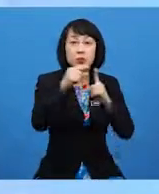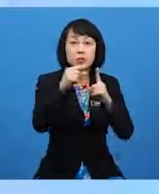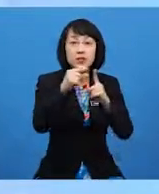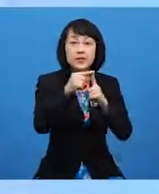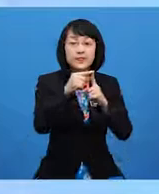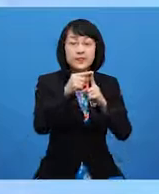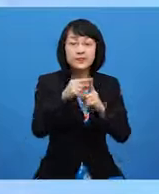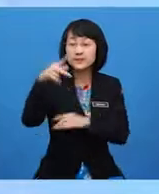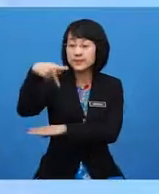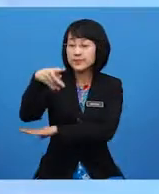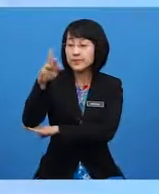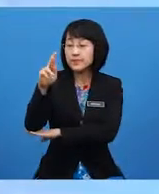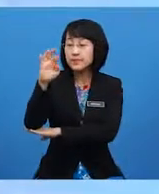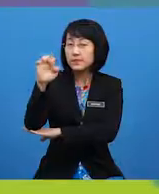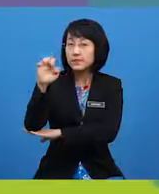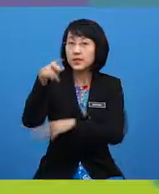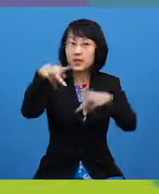called prepositions.